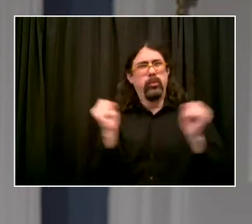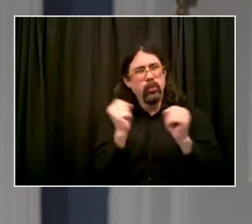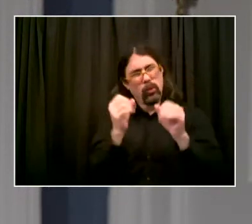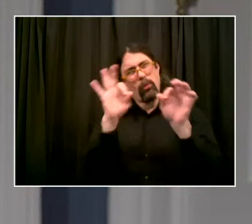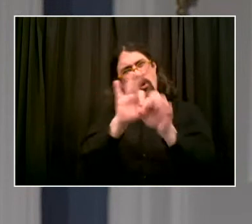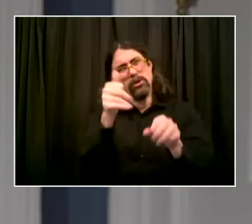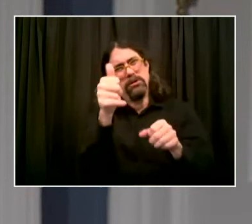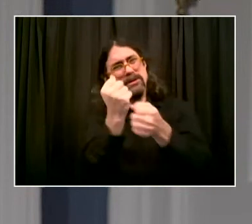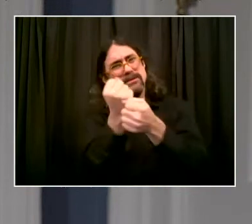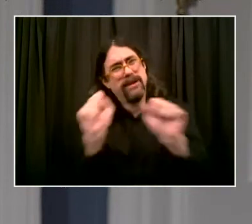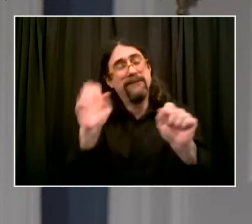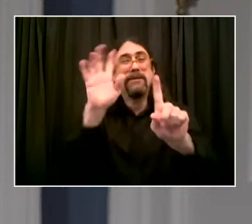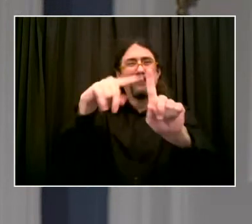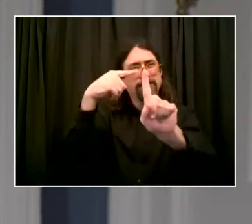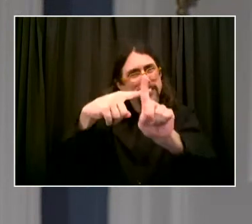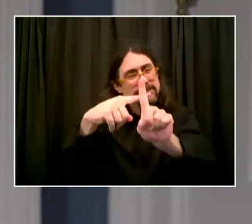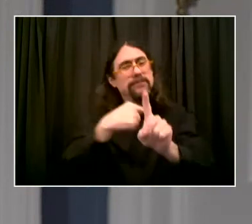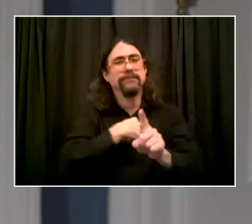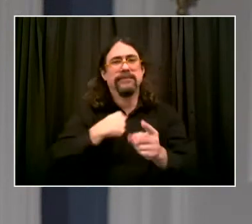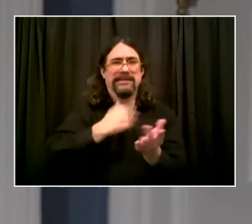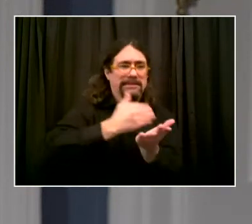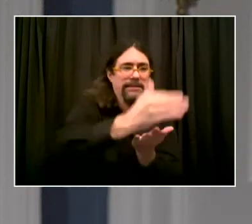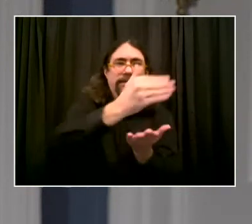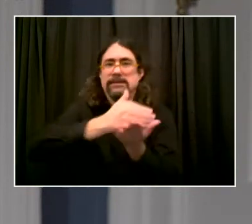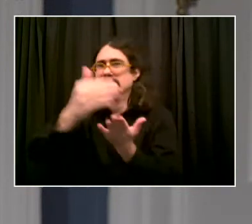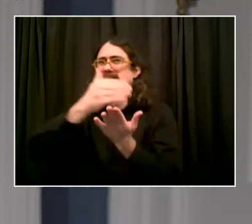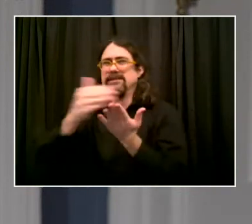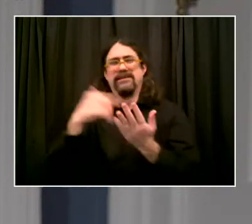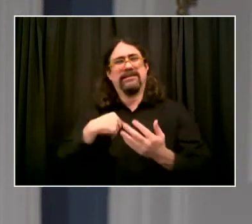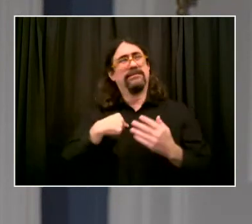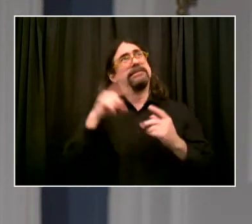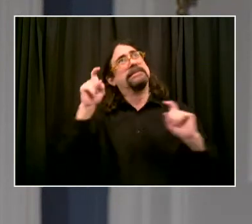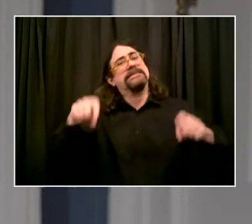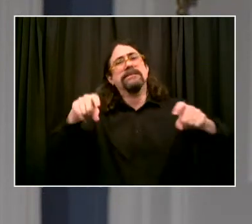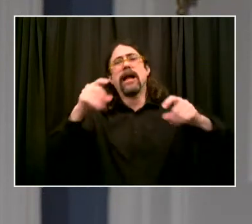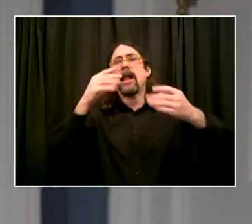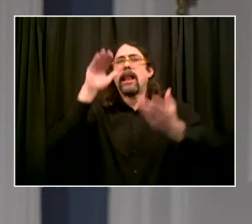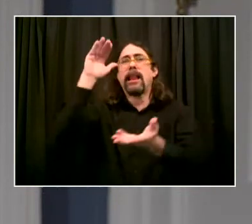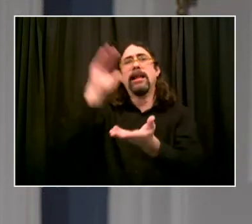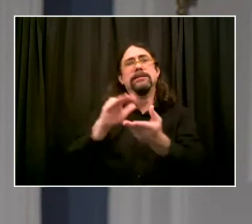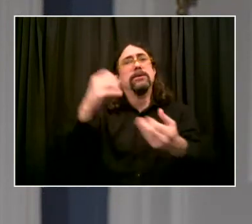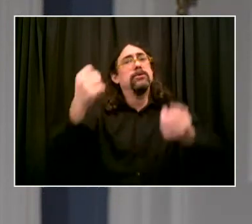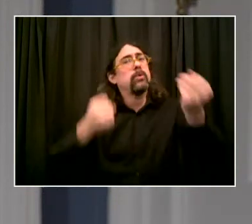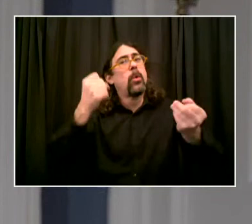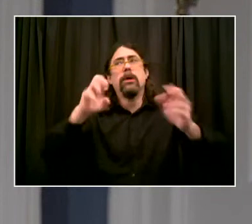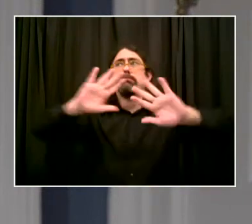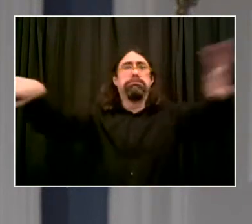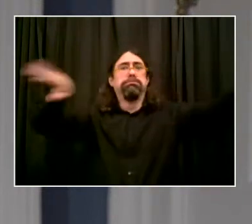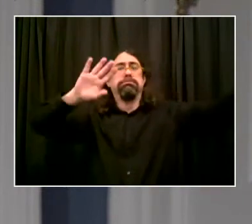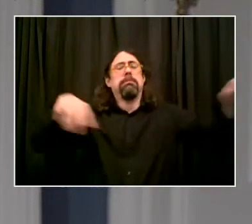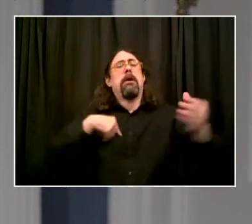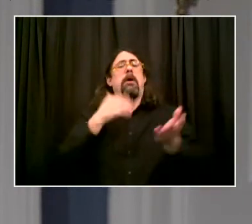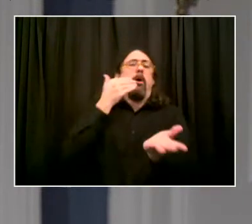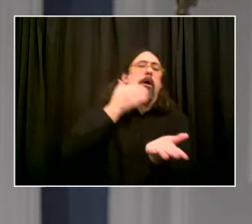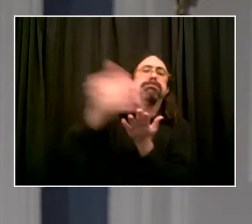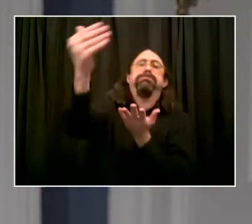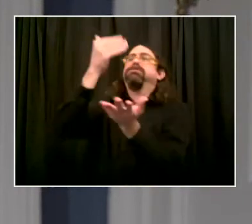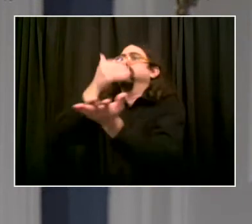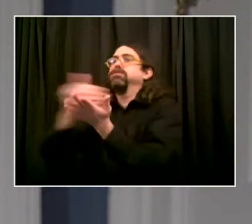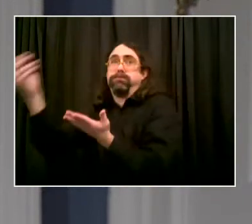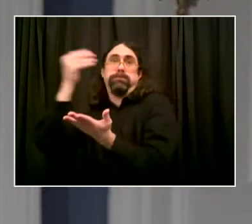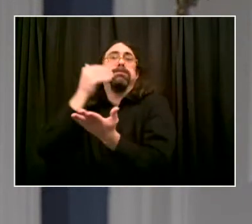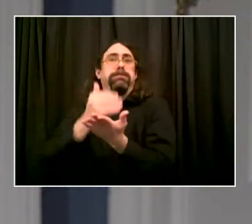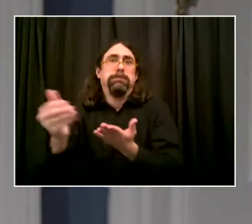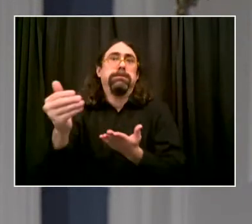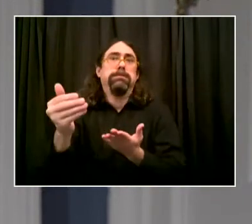the schedules as some of those times might change. And then, as always, during times like this, we really want to encourage everybody to please